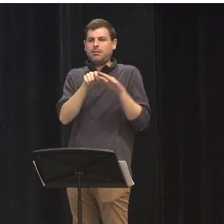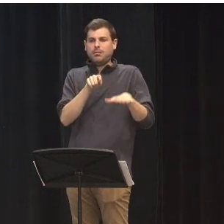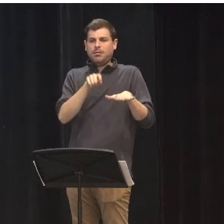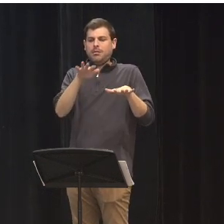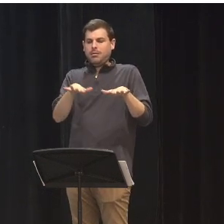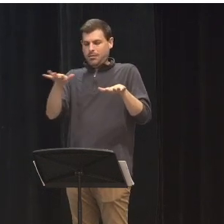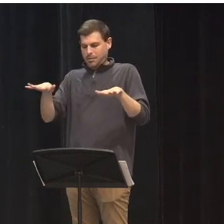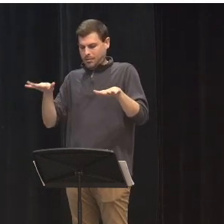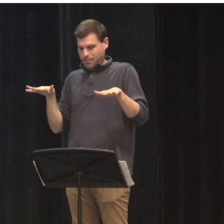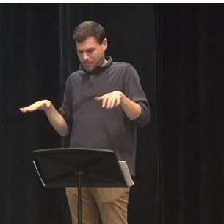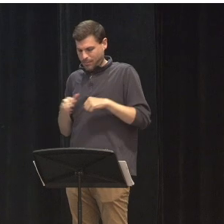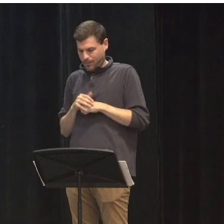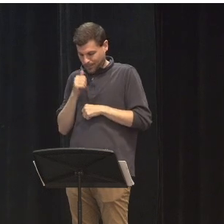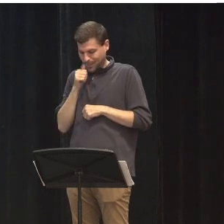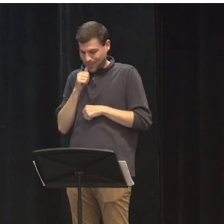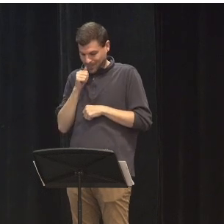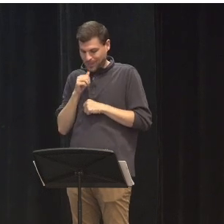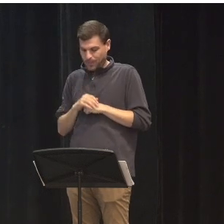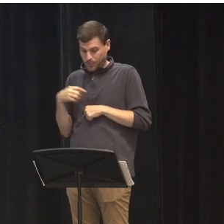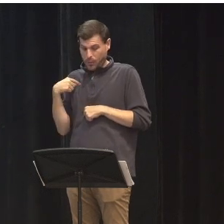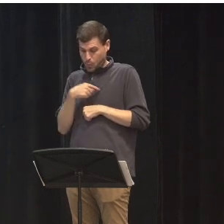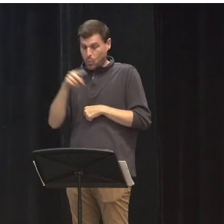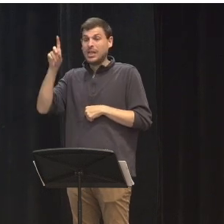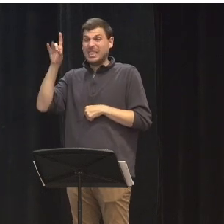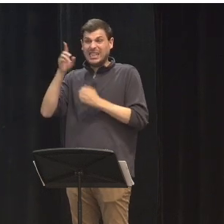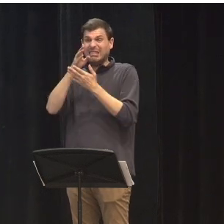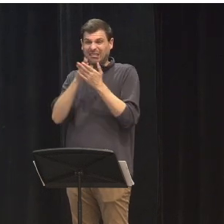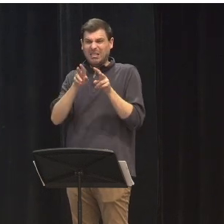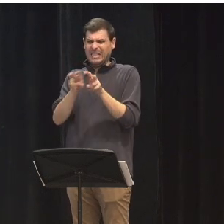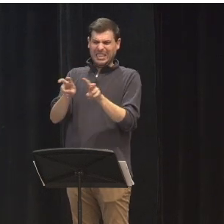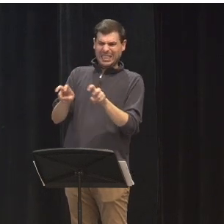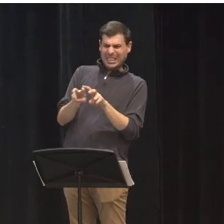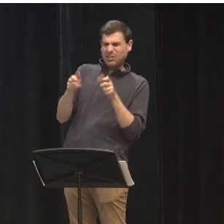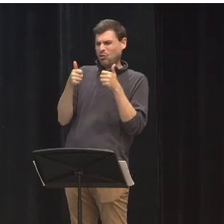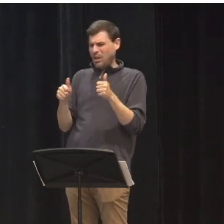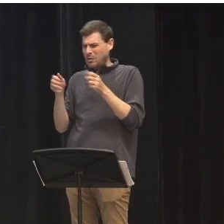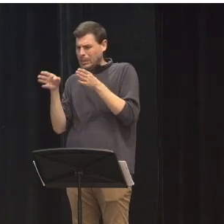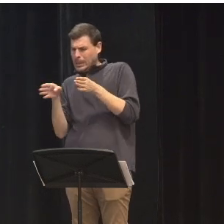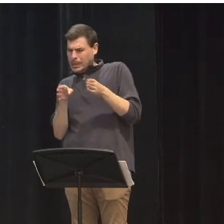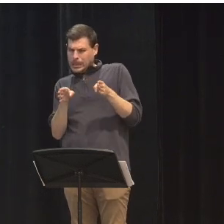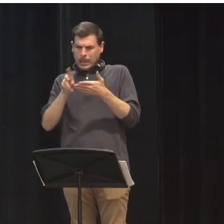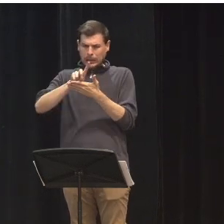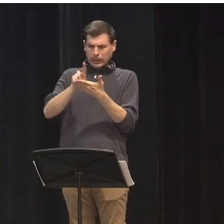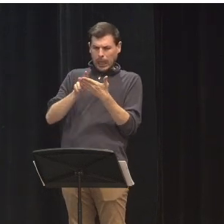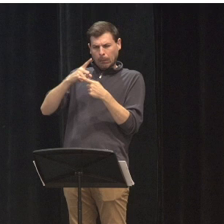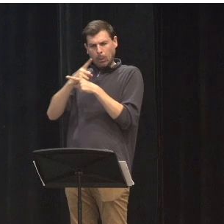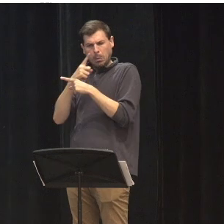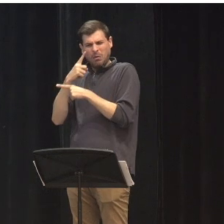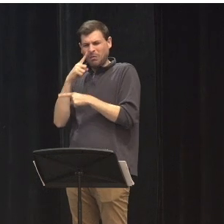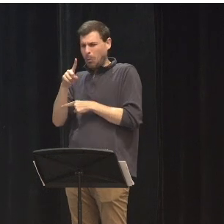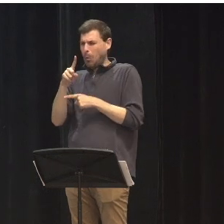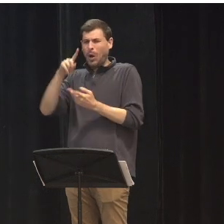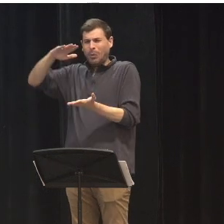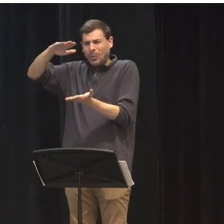extensive construction phasing and coordination between the authority, the design, and environmental teams to make every effort